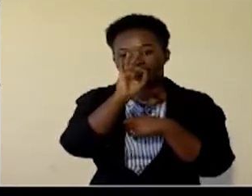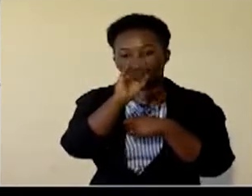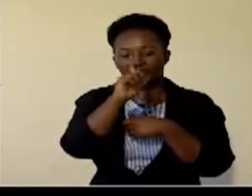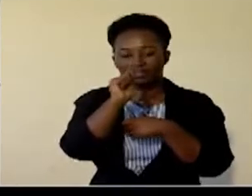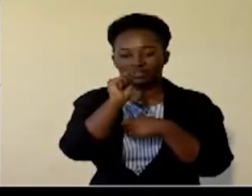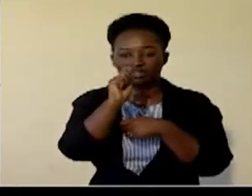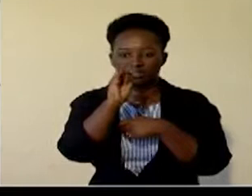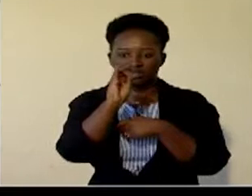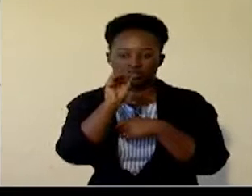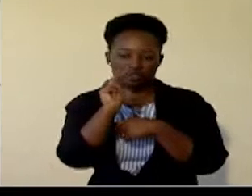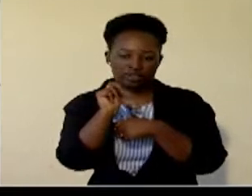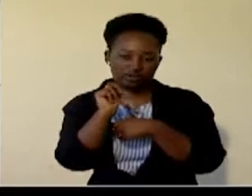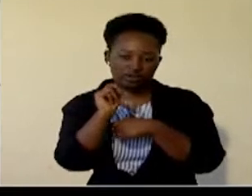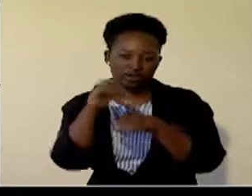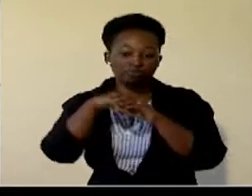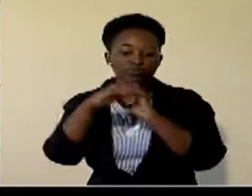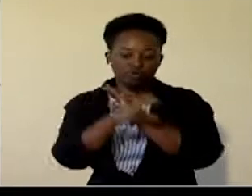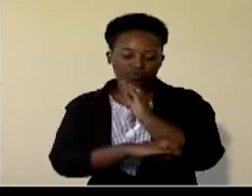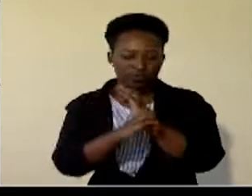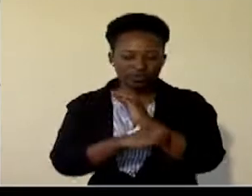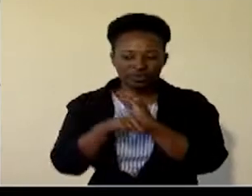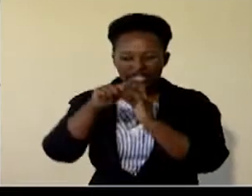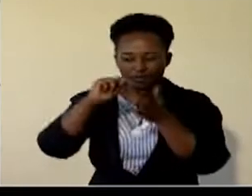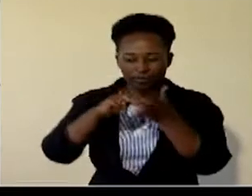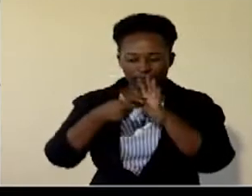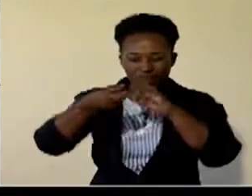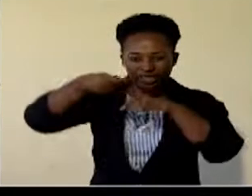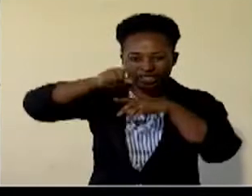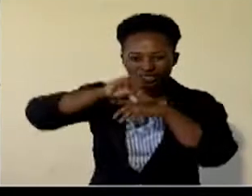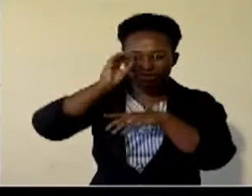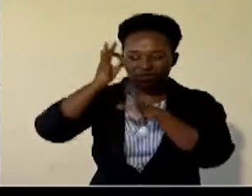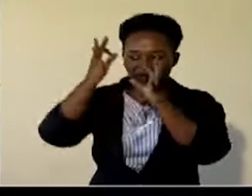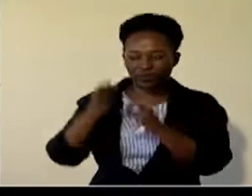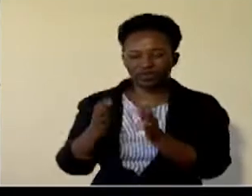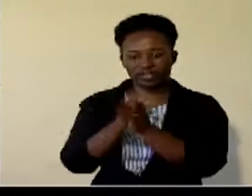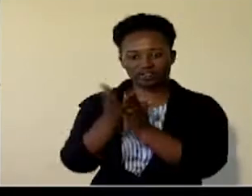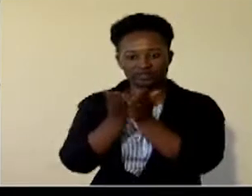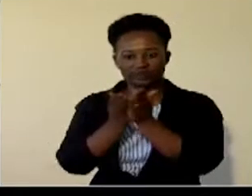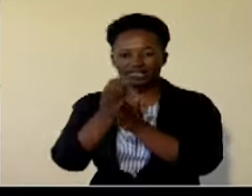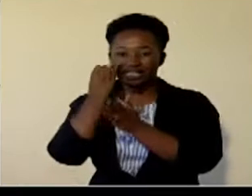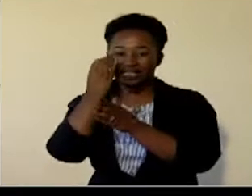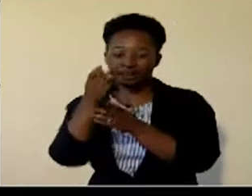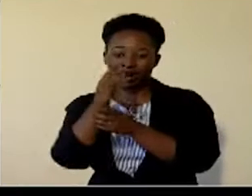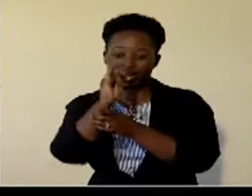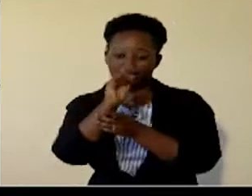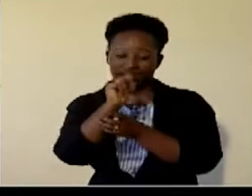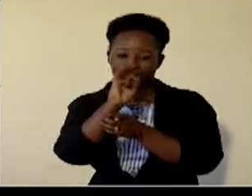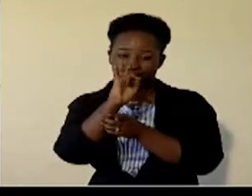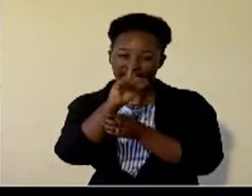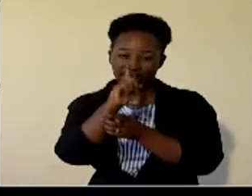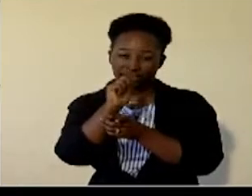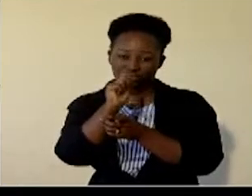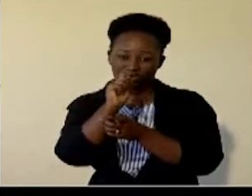increase in price of goods and services. Now, if inflation is controlled and there is no inflation in the